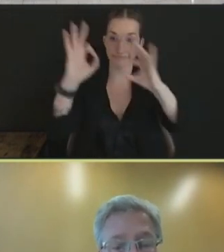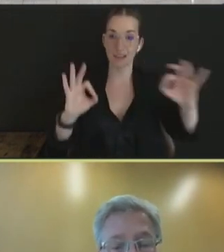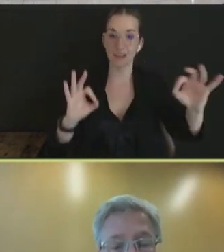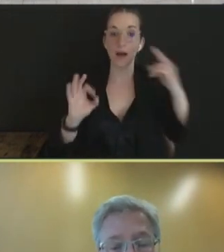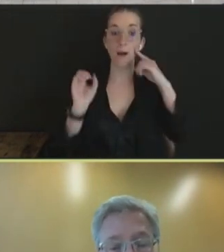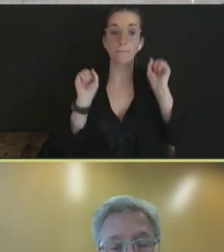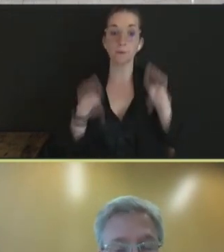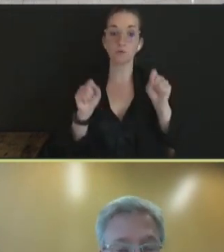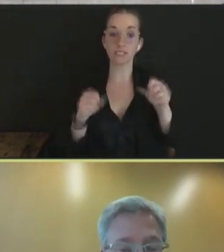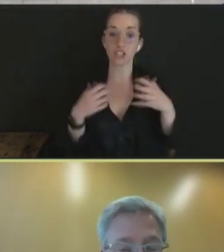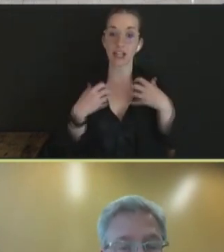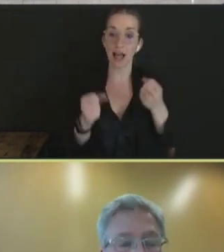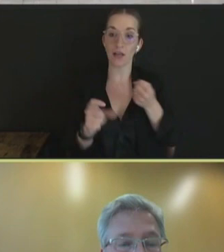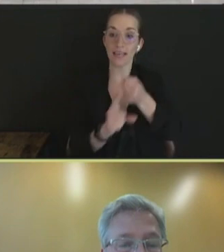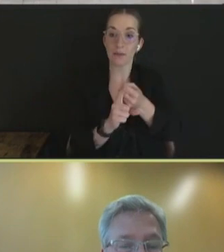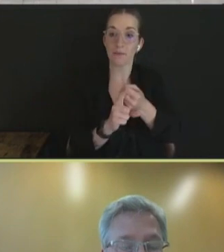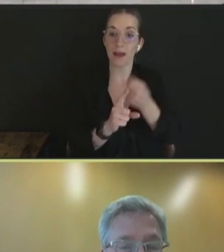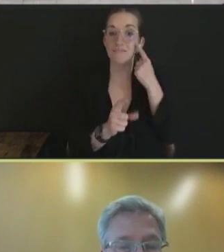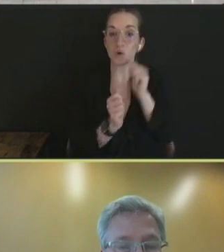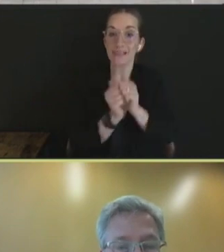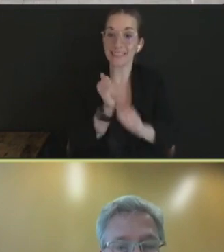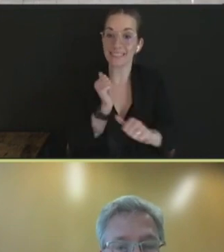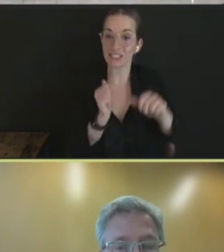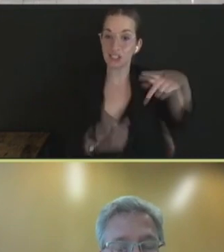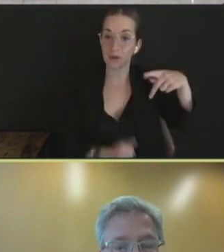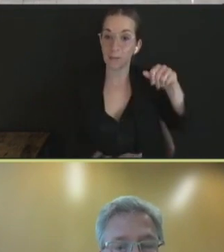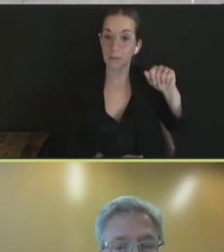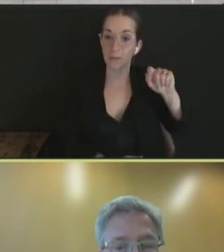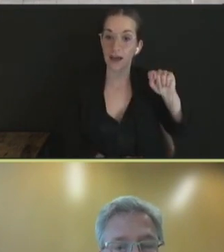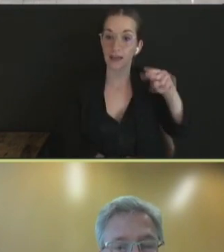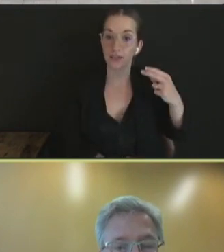on the basis of each pathogen. Next slide, please.